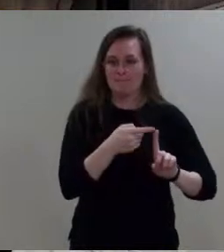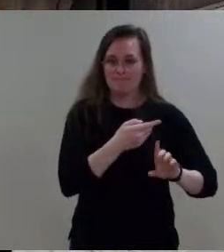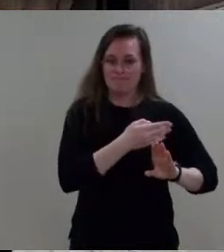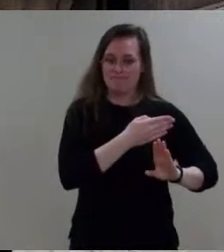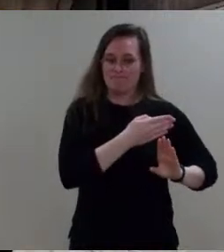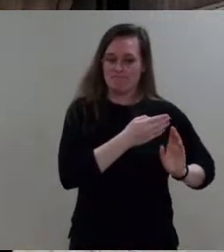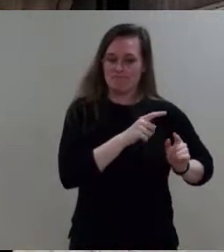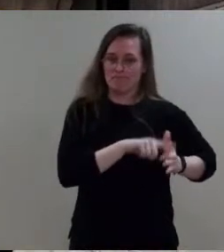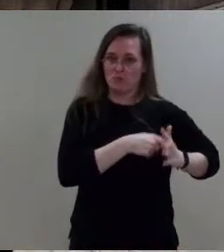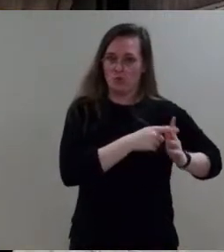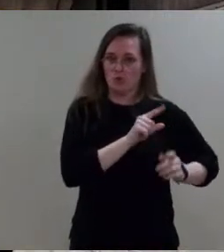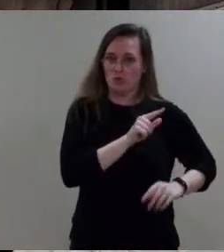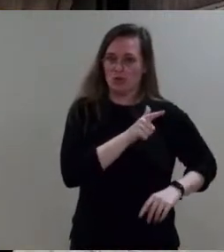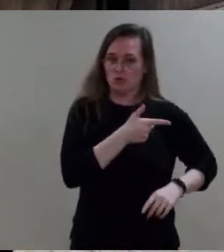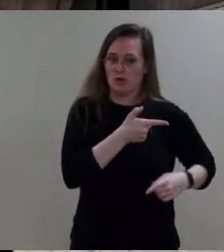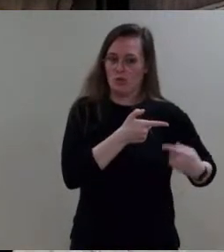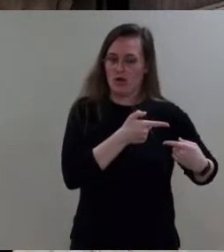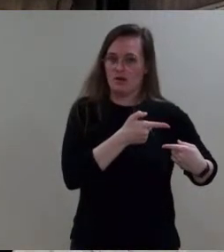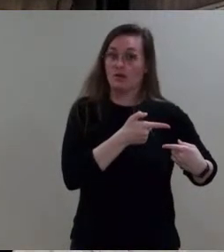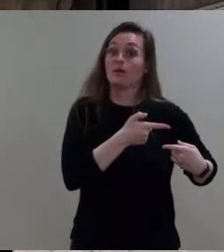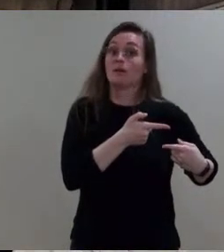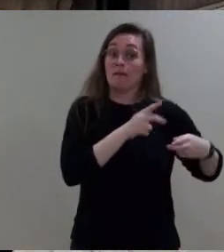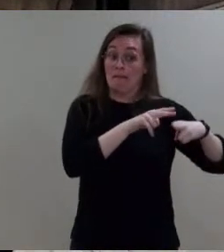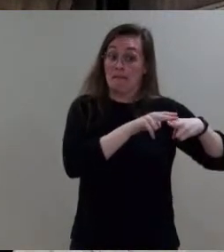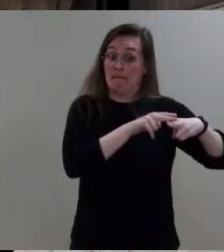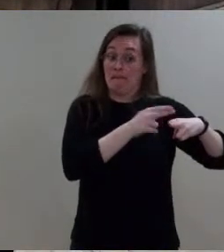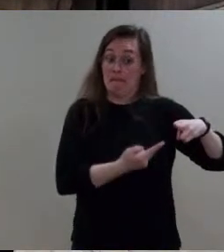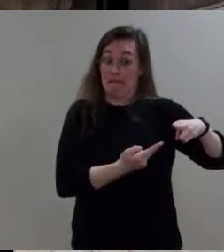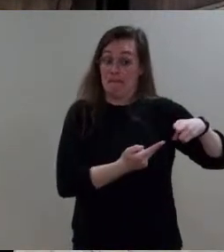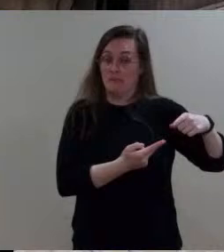actually lowered to